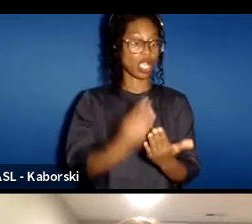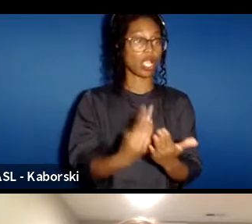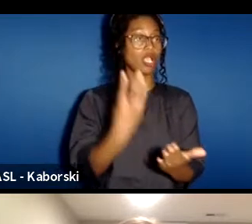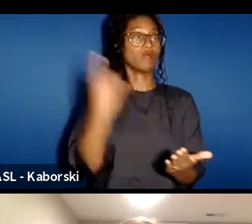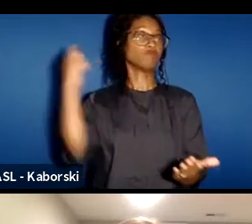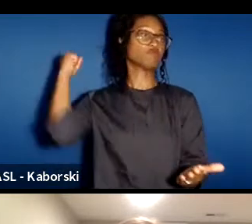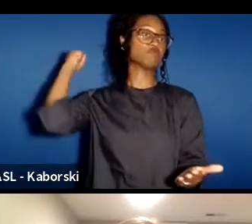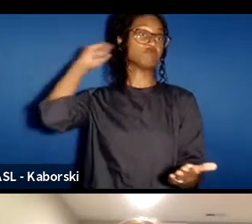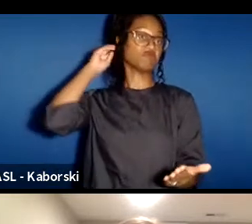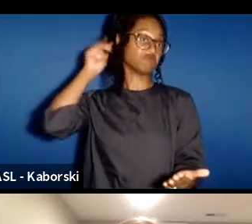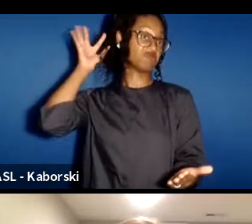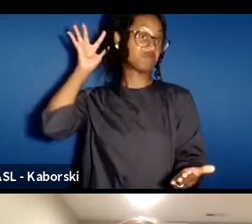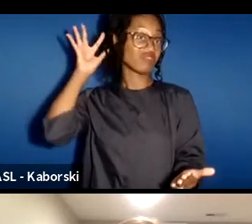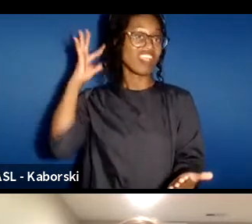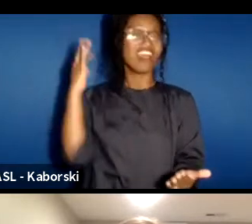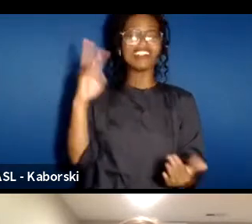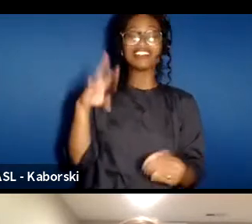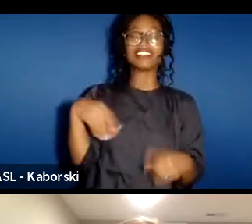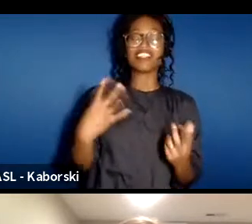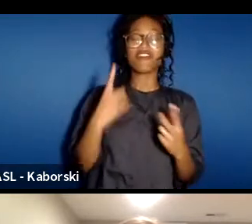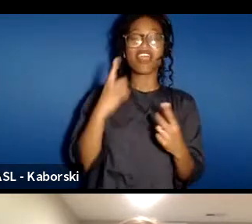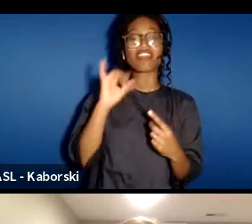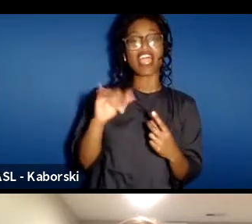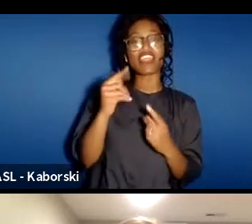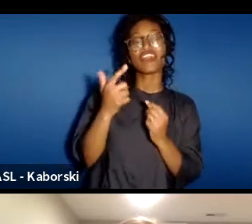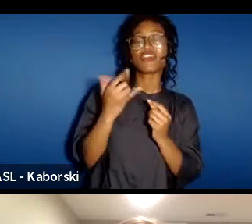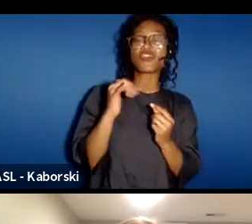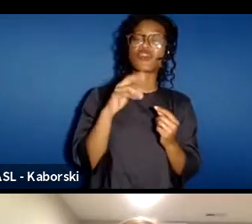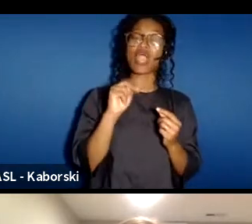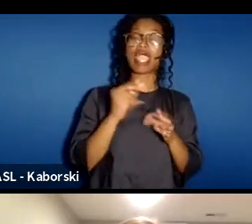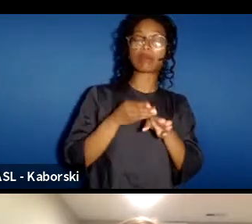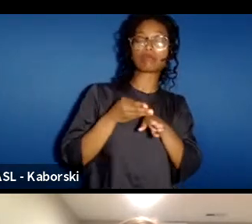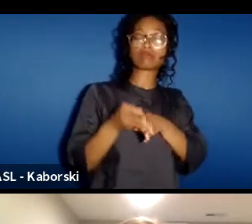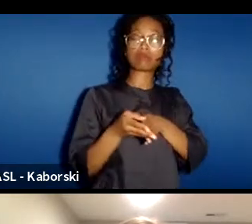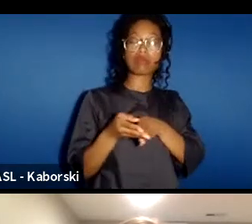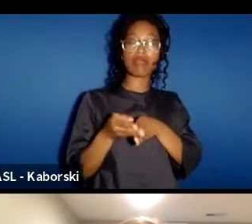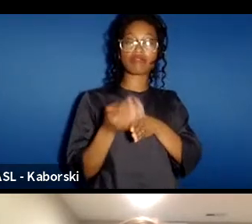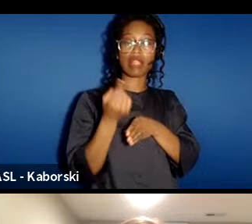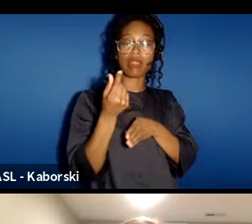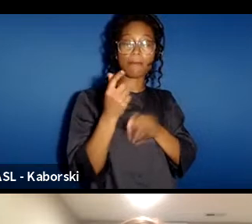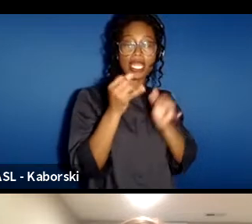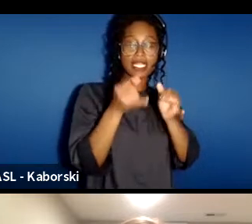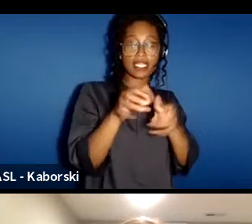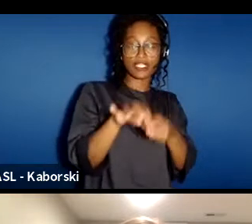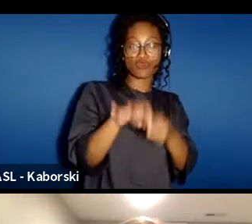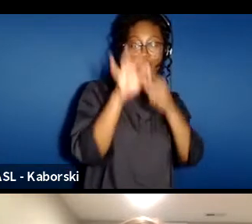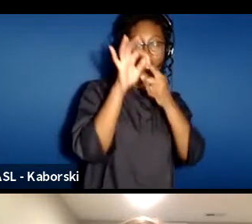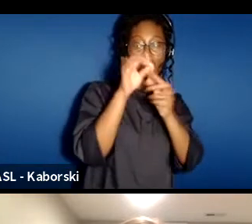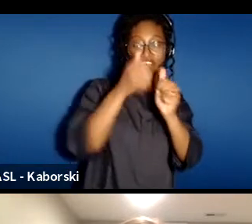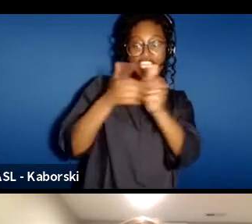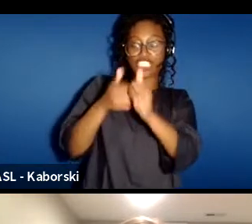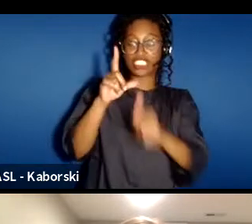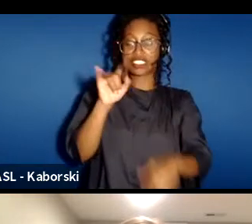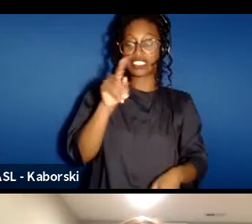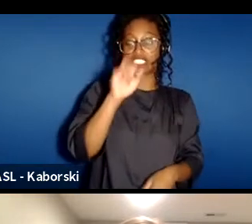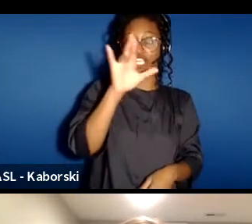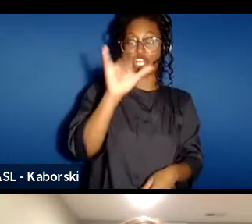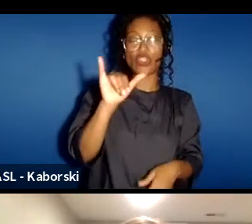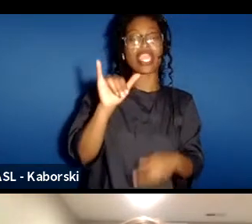finding that grain, that nugget of individuality that each distillery has and really bringing it out to the